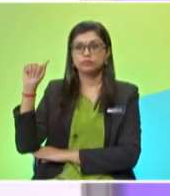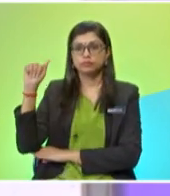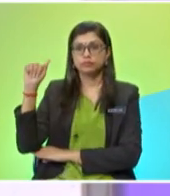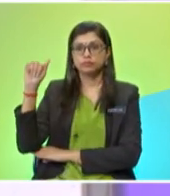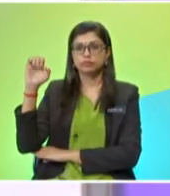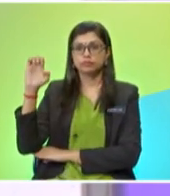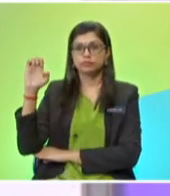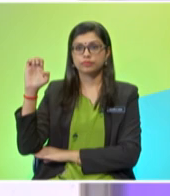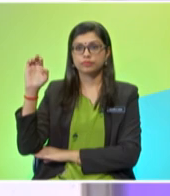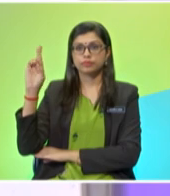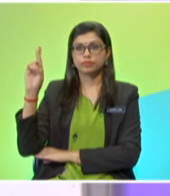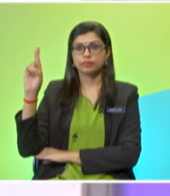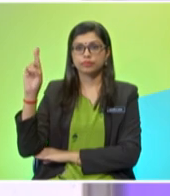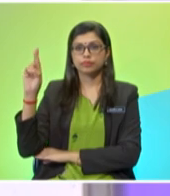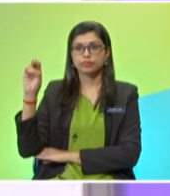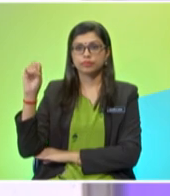aeroplane.